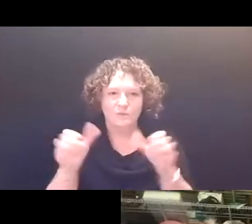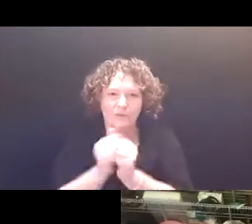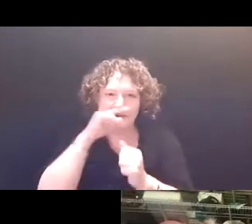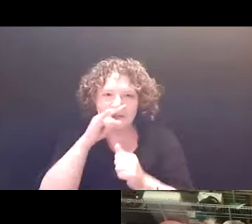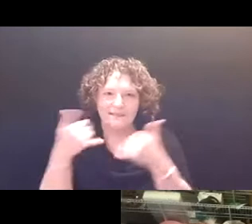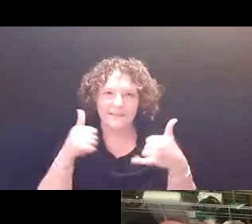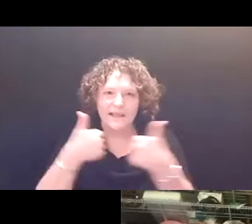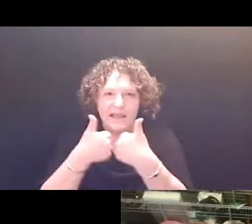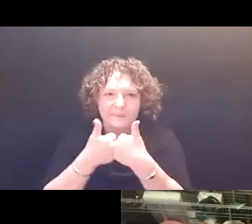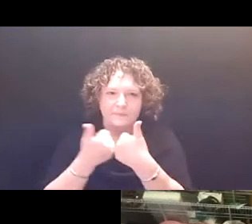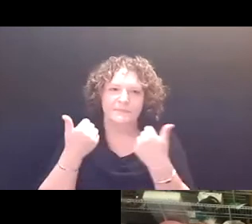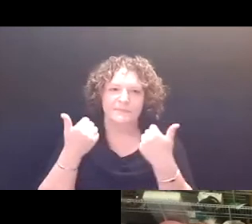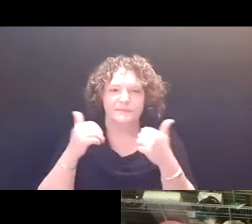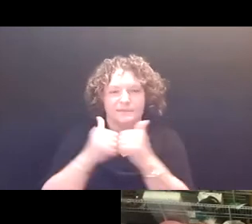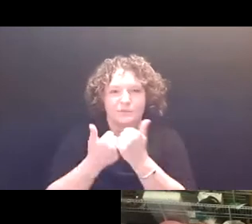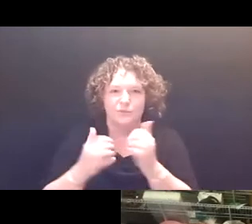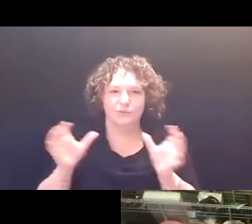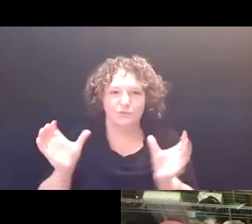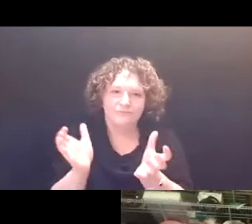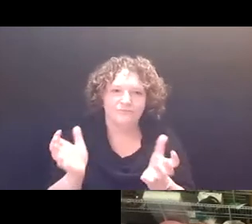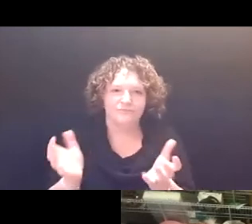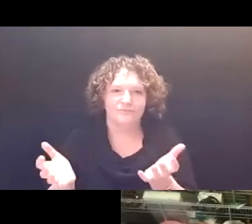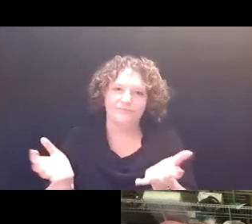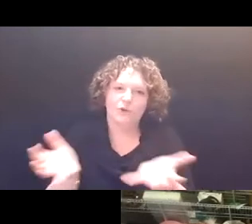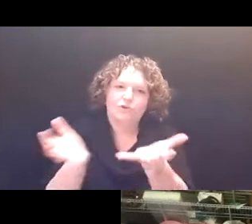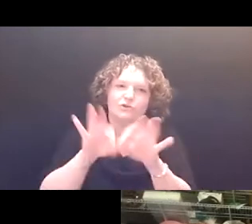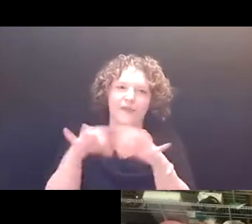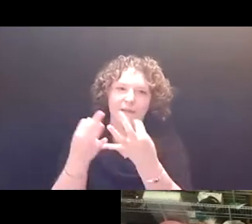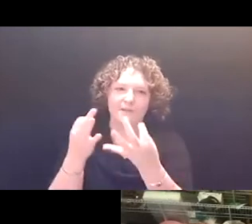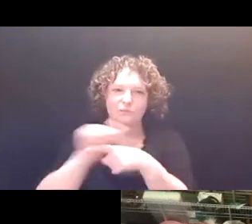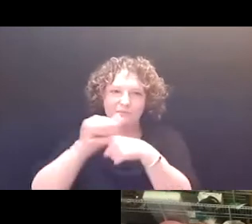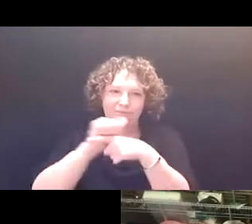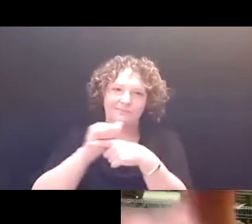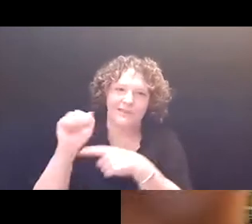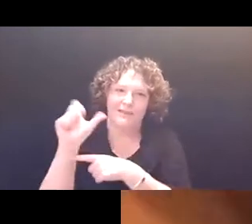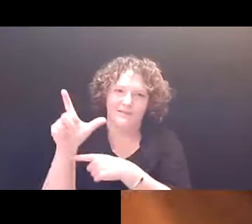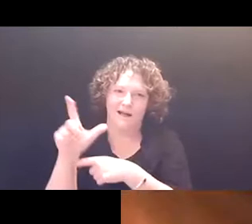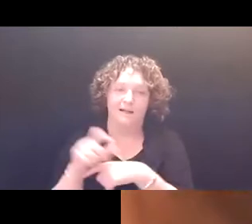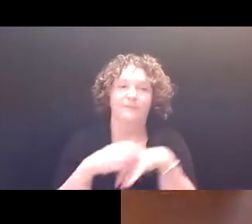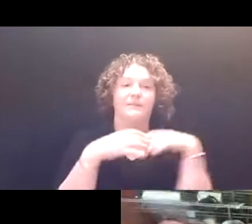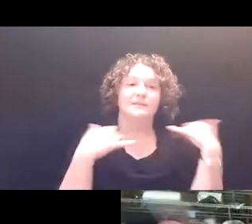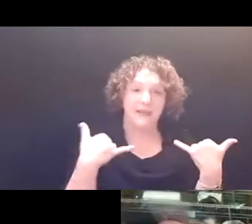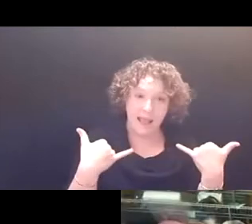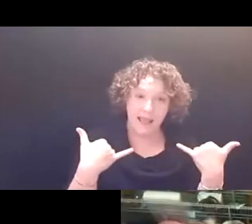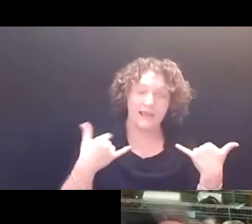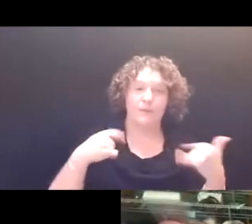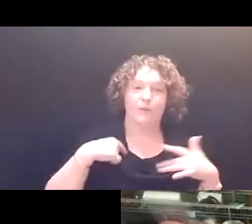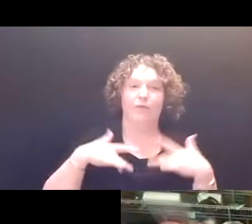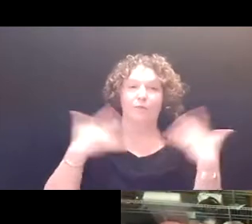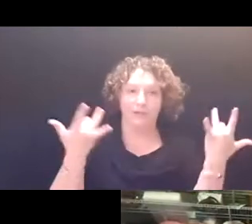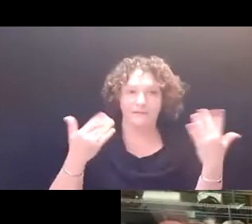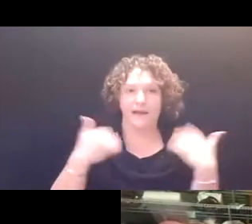for activities that we could do with the kids to play games and how to actually encourage families to actually practice